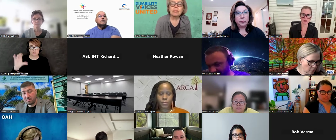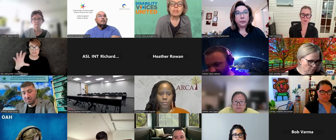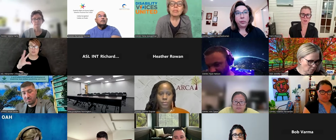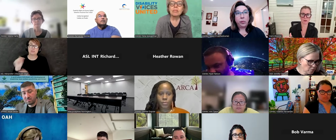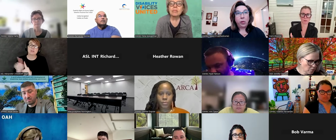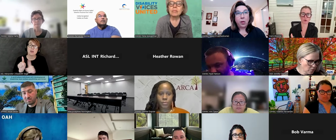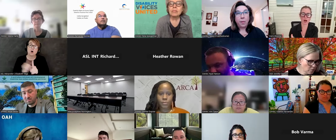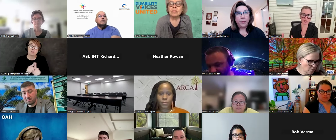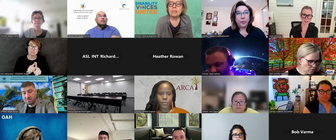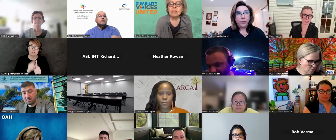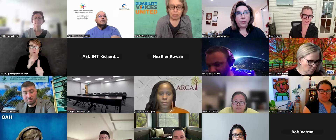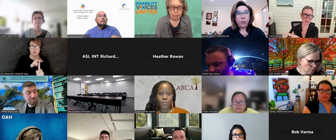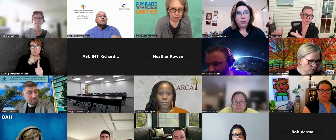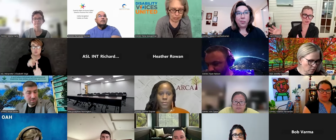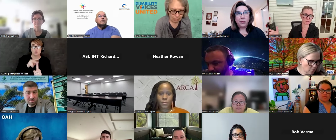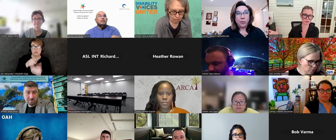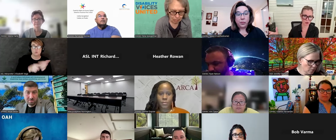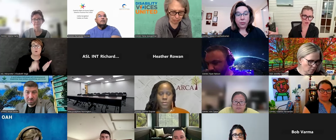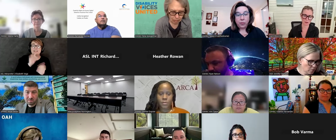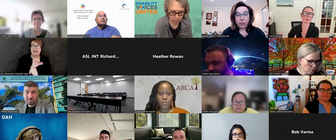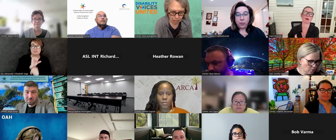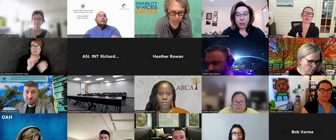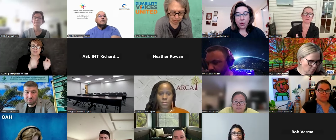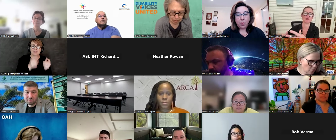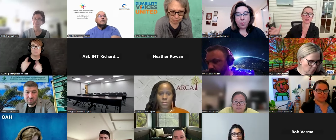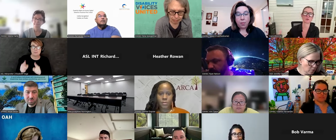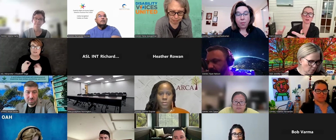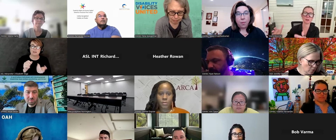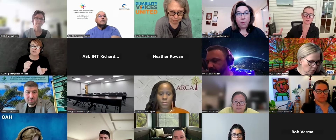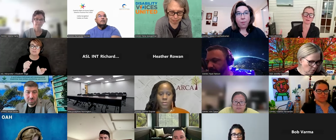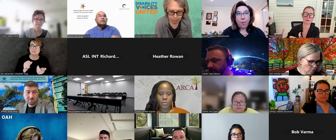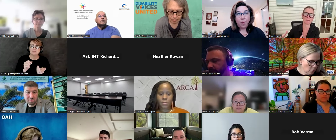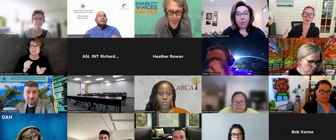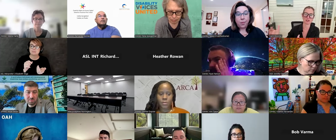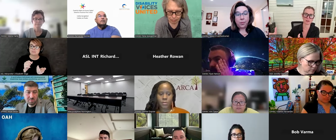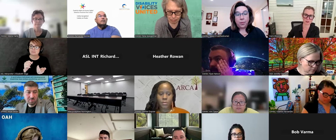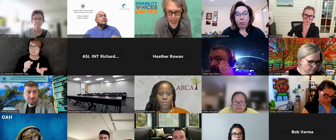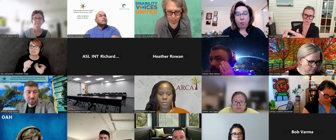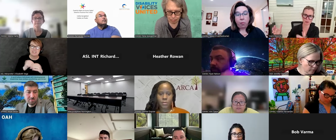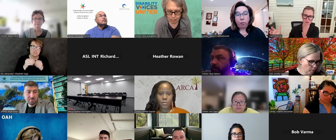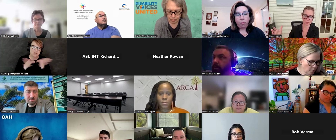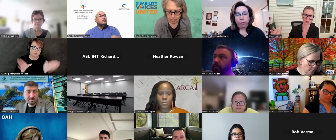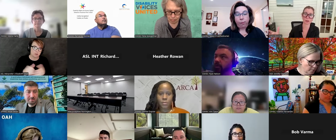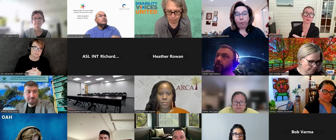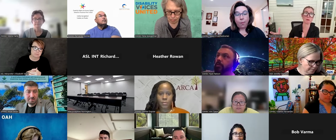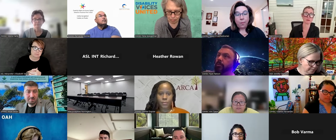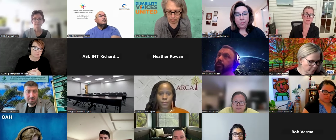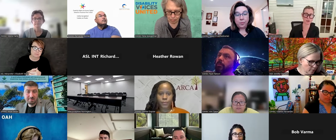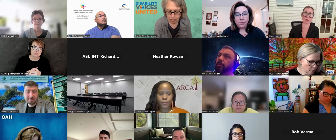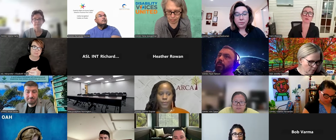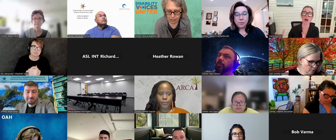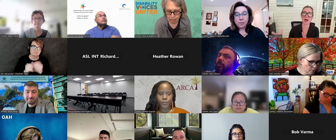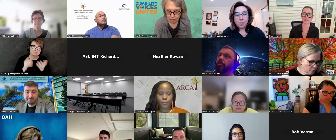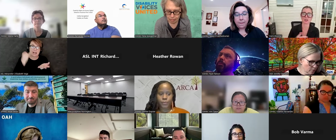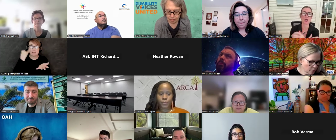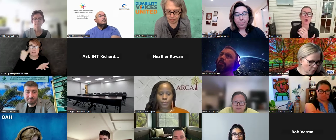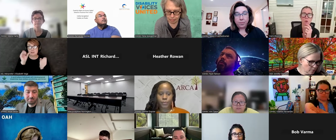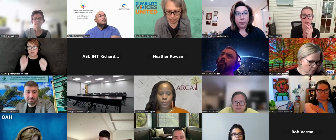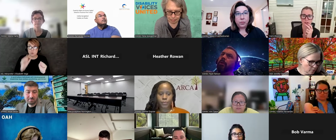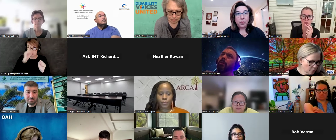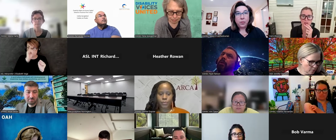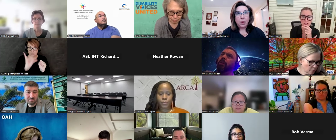what is the practice? And again, I'm sure it's very, I mean, in general, I imagine this could look like many different things, but in